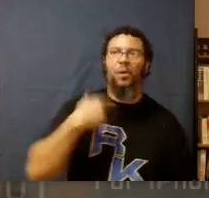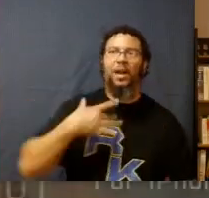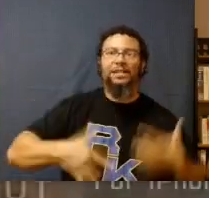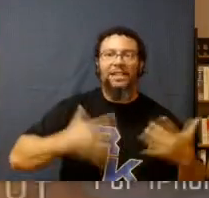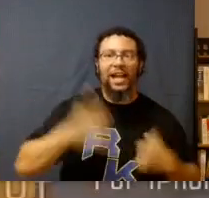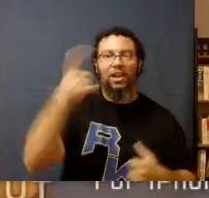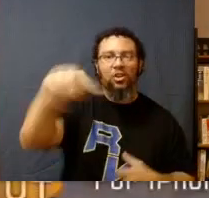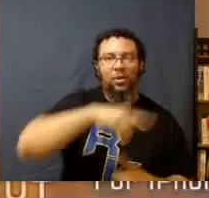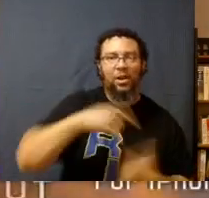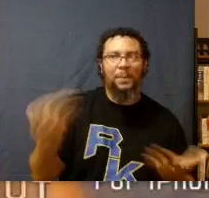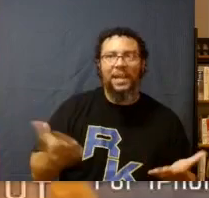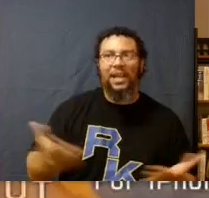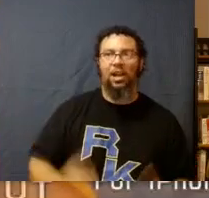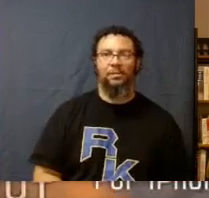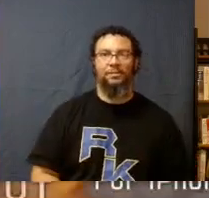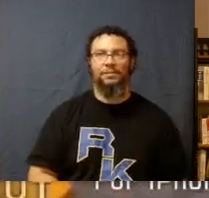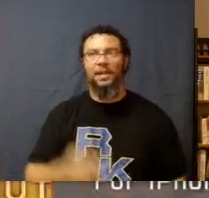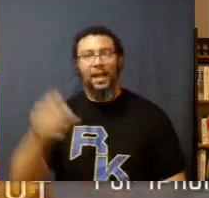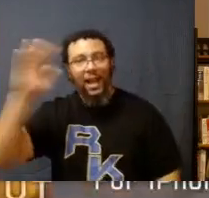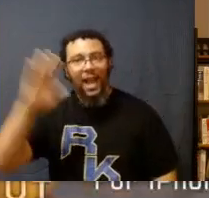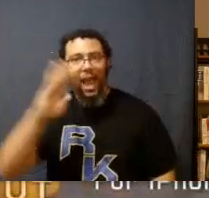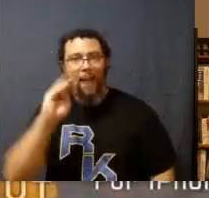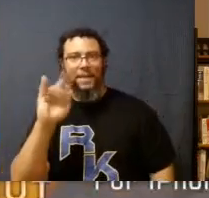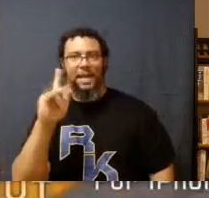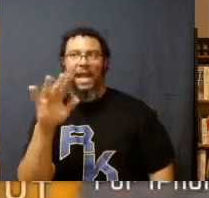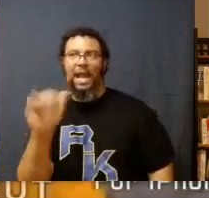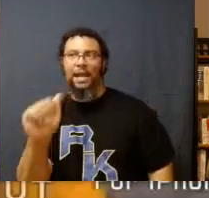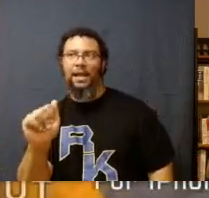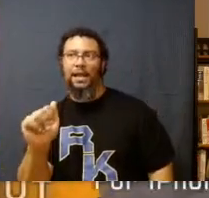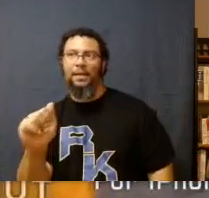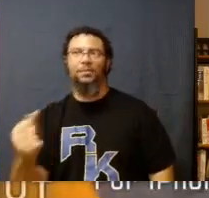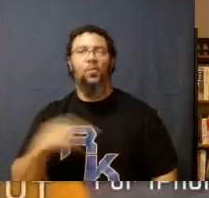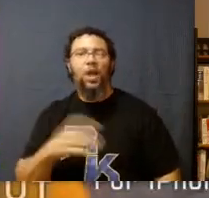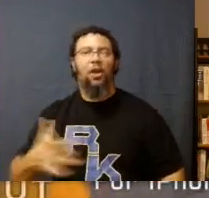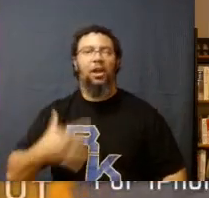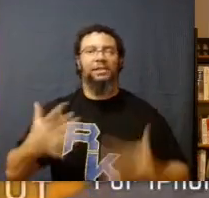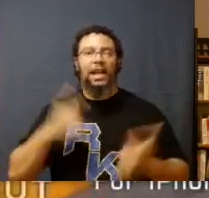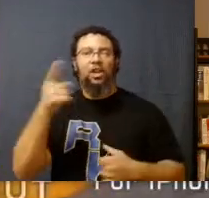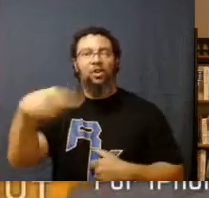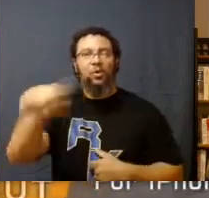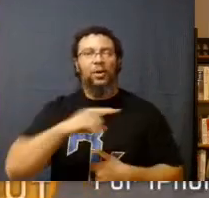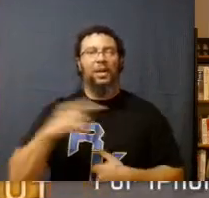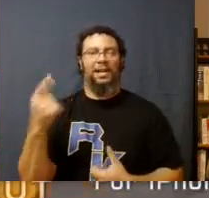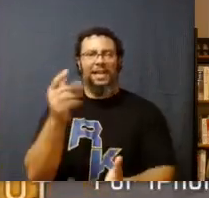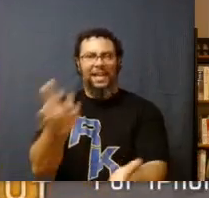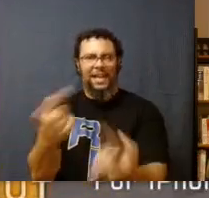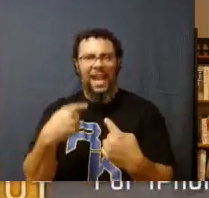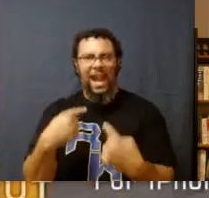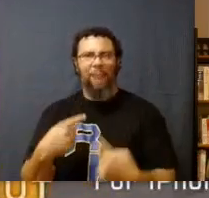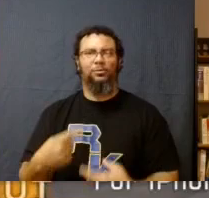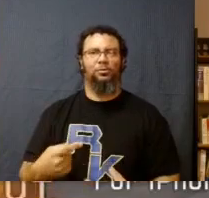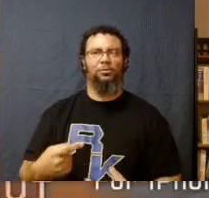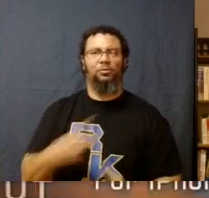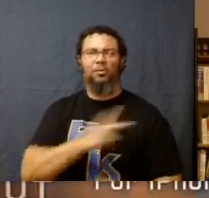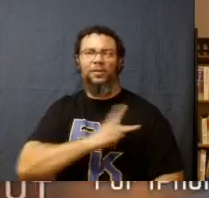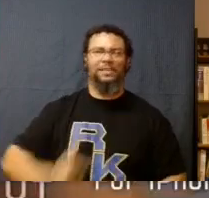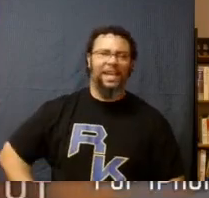Welcome to Rufus King. Hey, freshies. I'm Markayla, and us link crew leaders are glad that you chose Rufus King so we can guide you along the path to